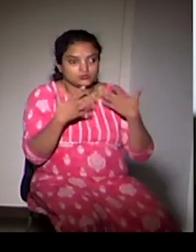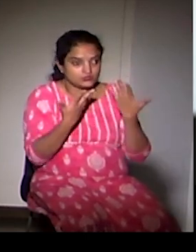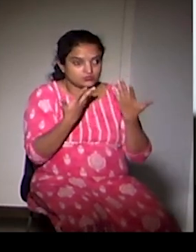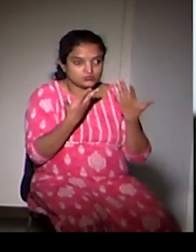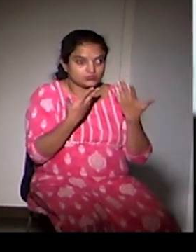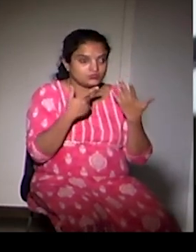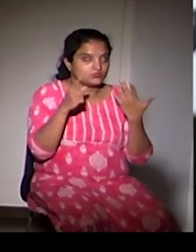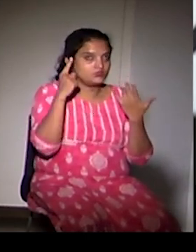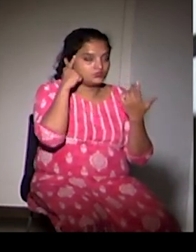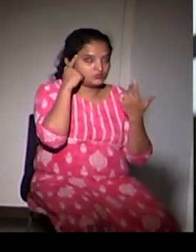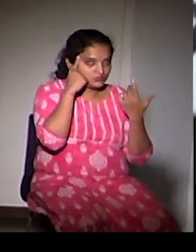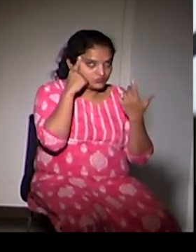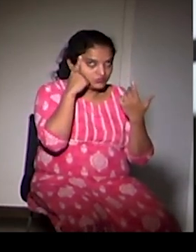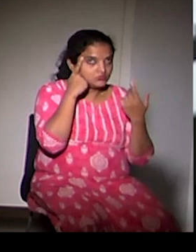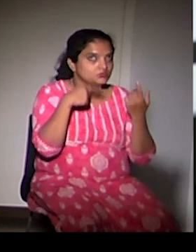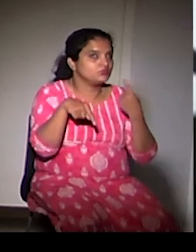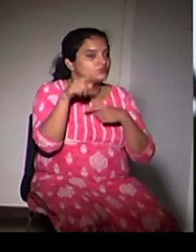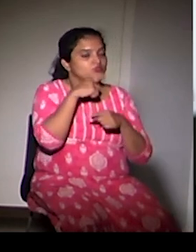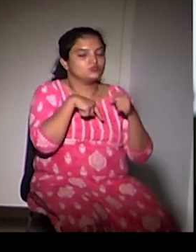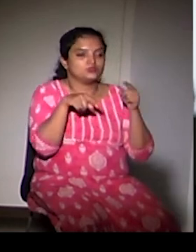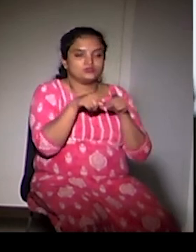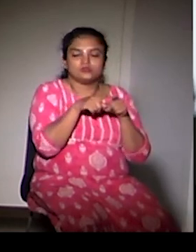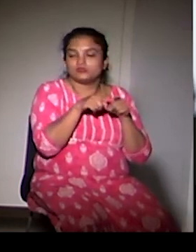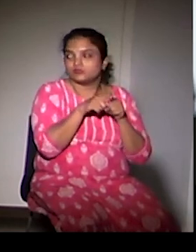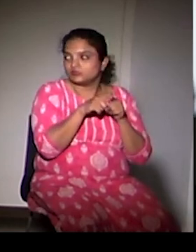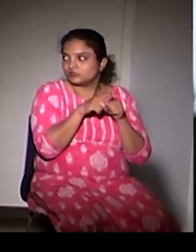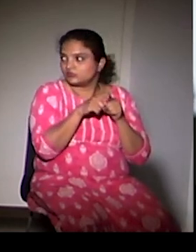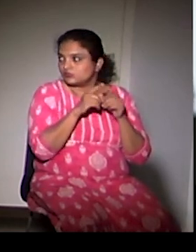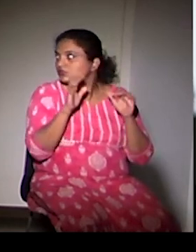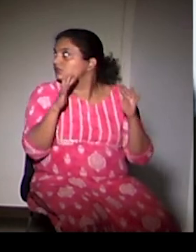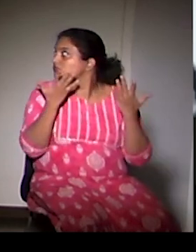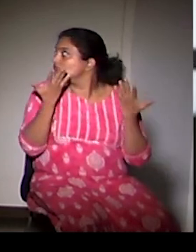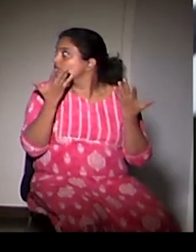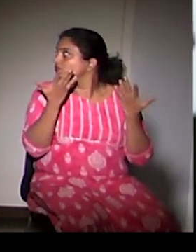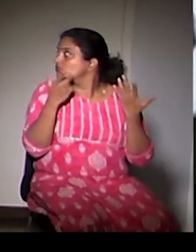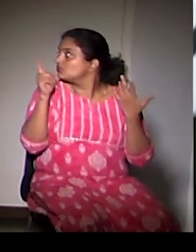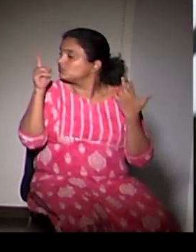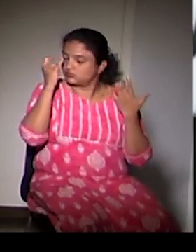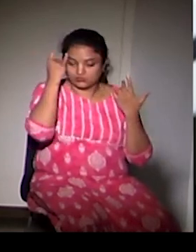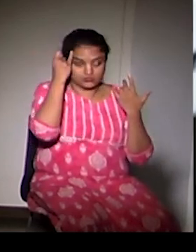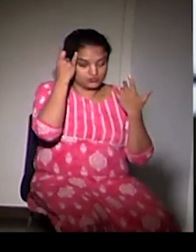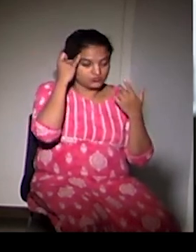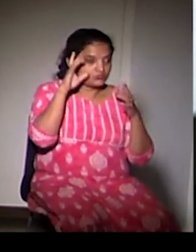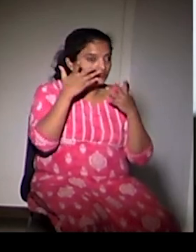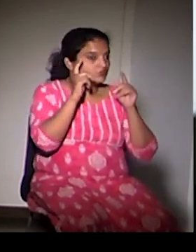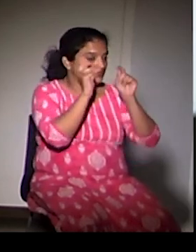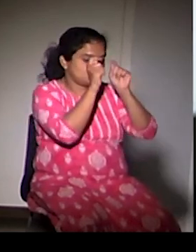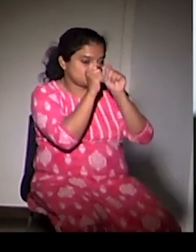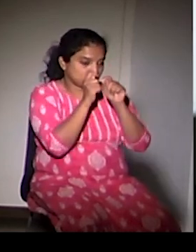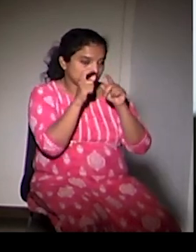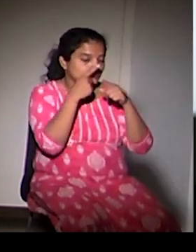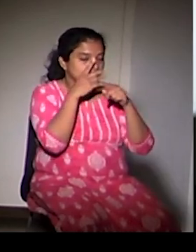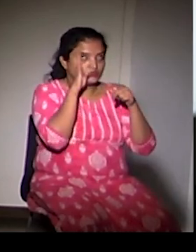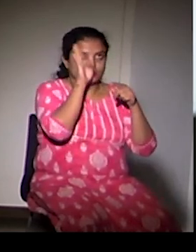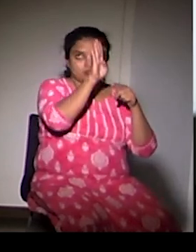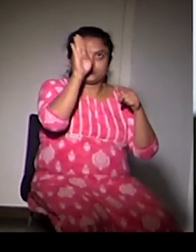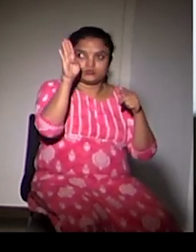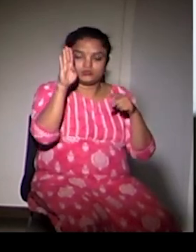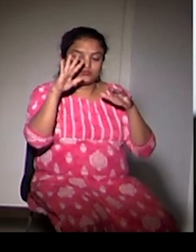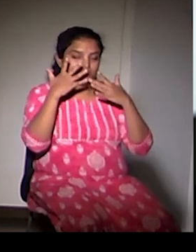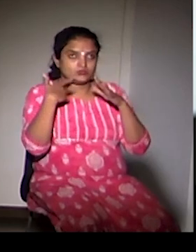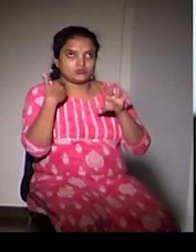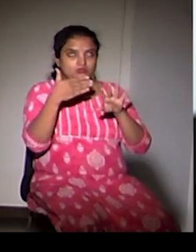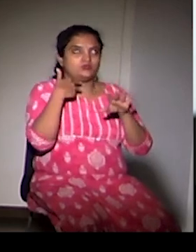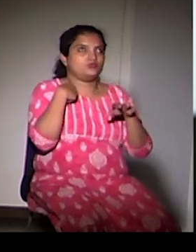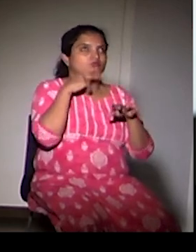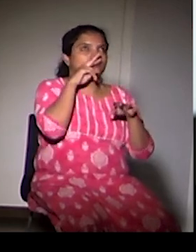a sense of the sort of adventurousness and the idea of making tiles that can be seen from a great distance.